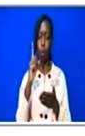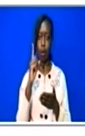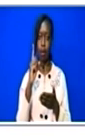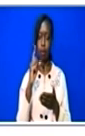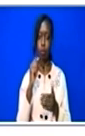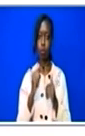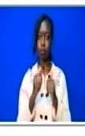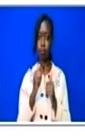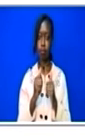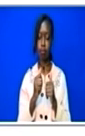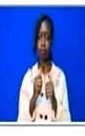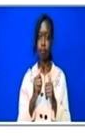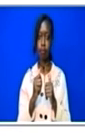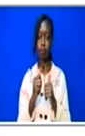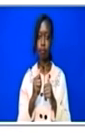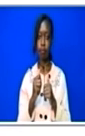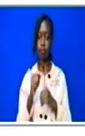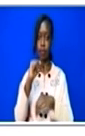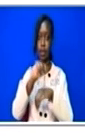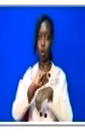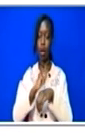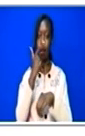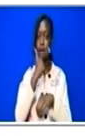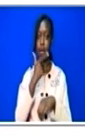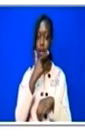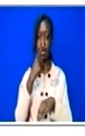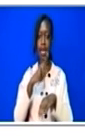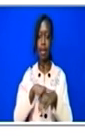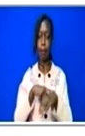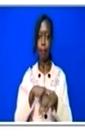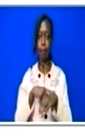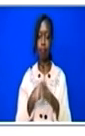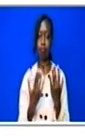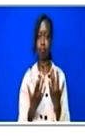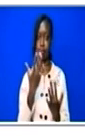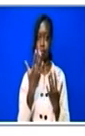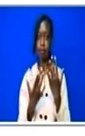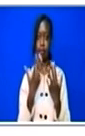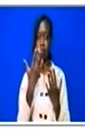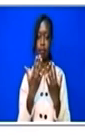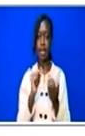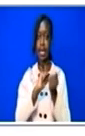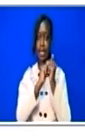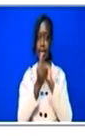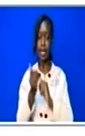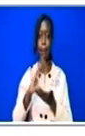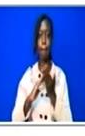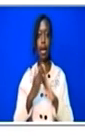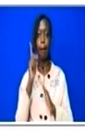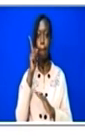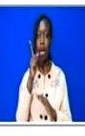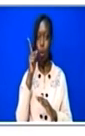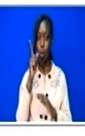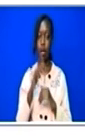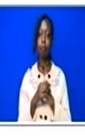is fat is heated. When fats are heated, you've told me that they readily change into liquid